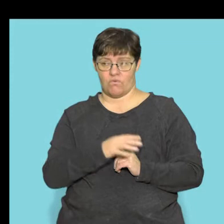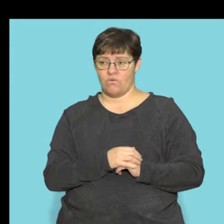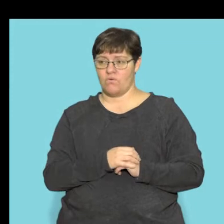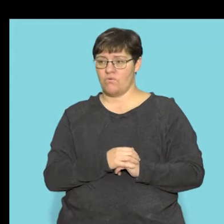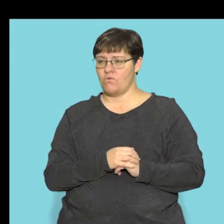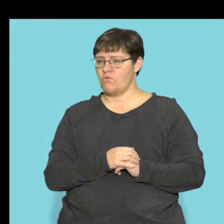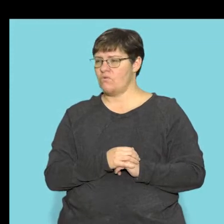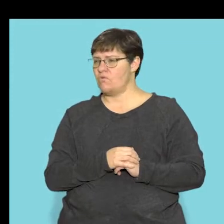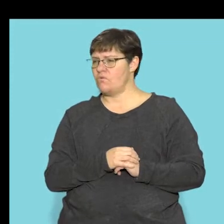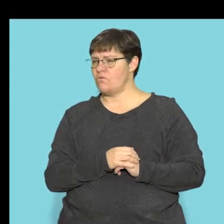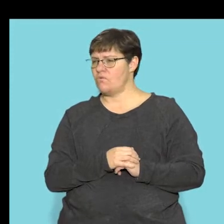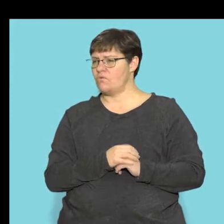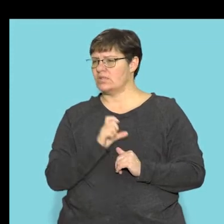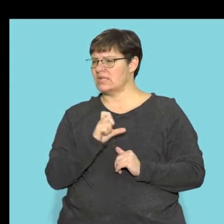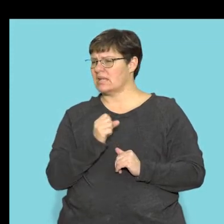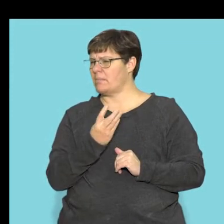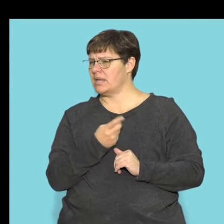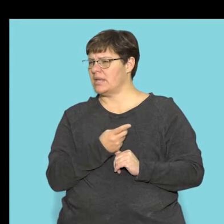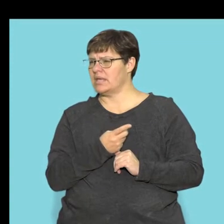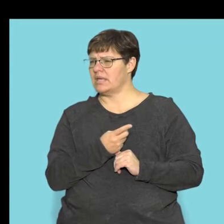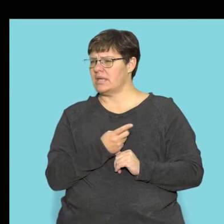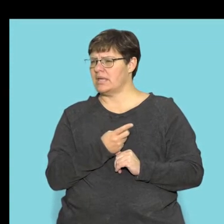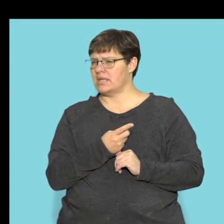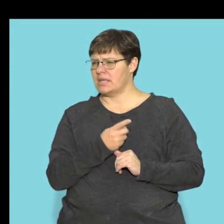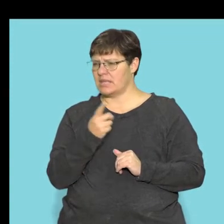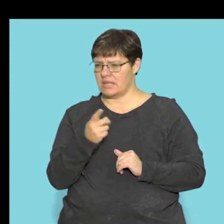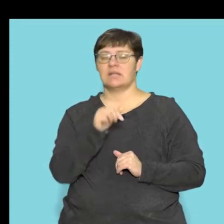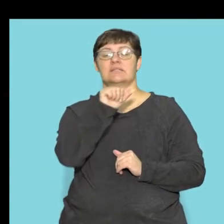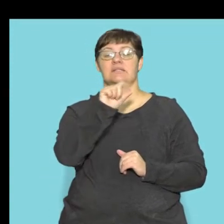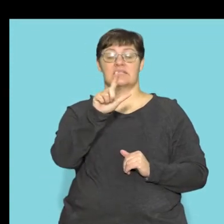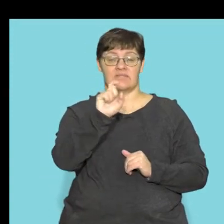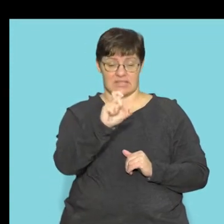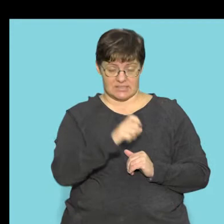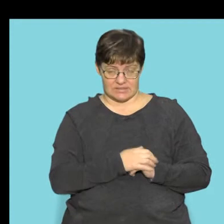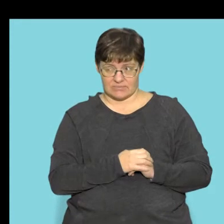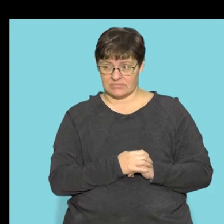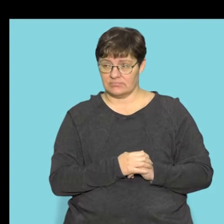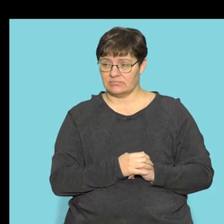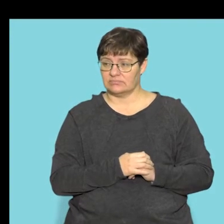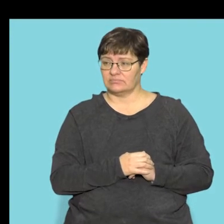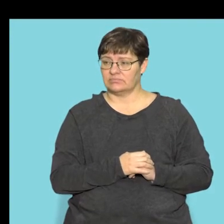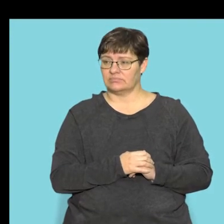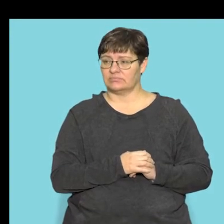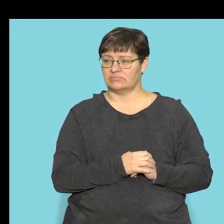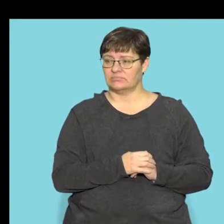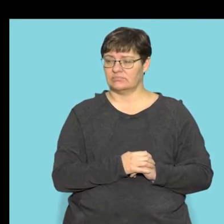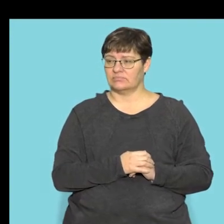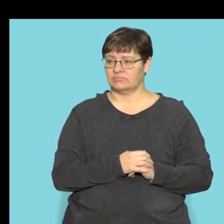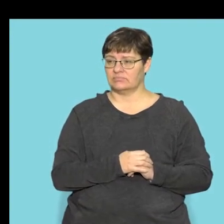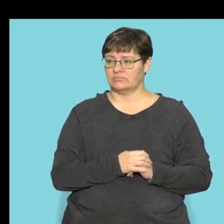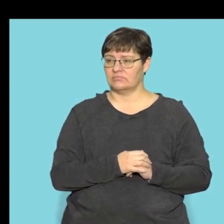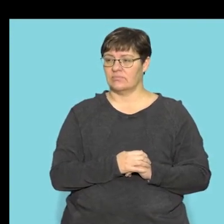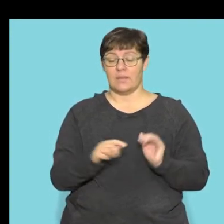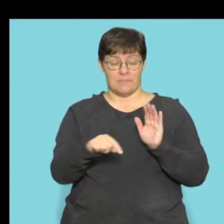22,244, and how many cents was it again? This was 67 cents,